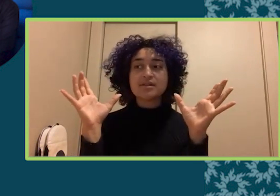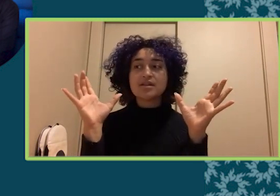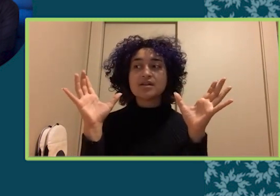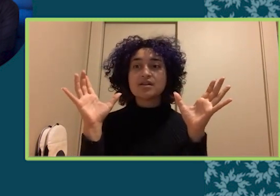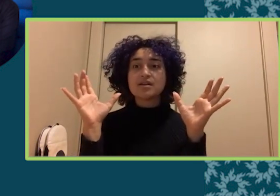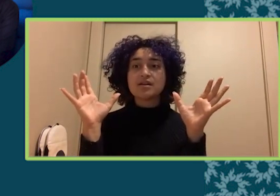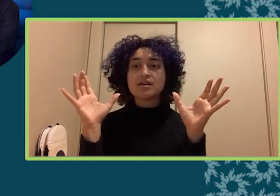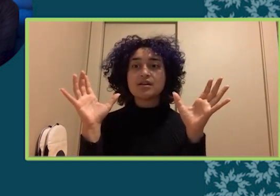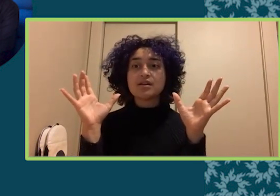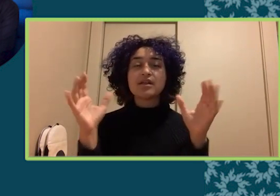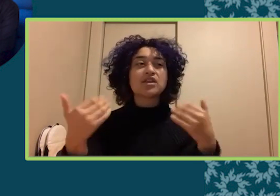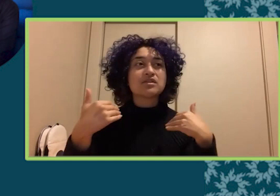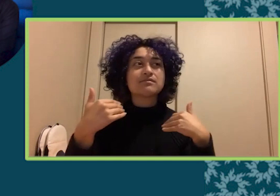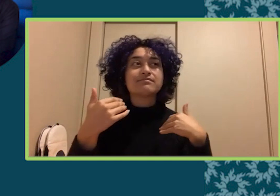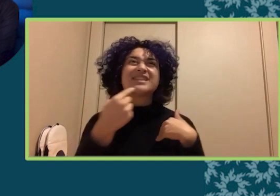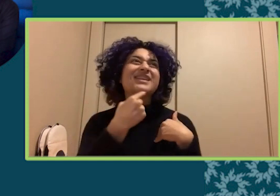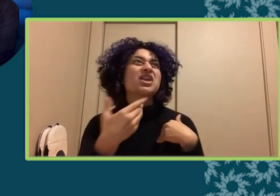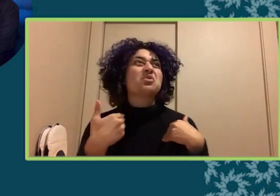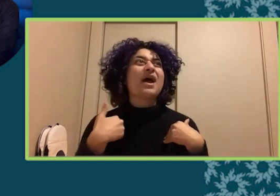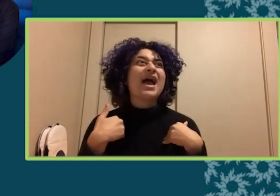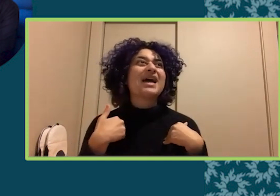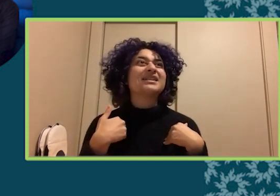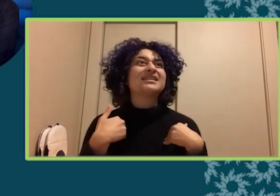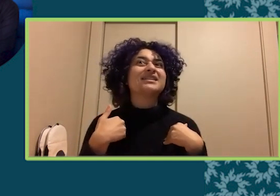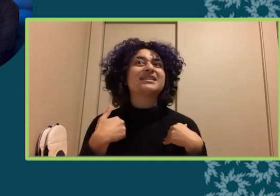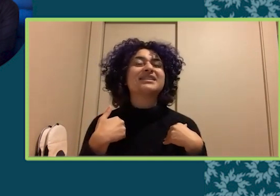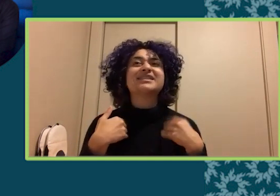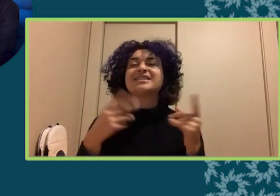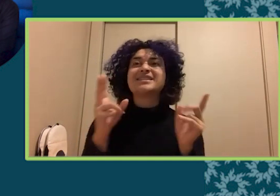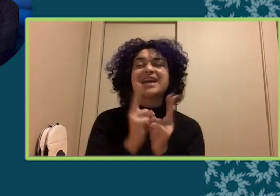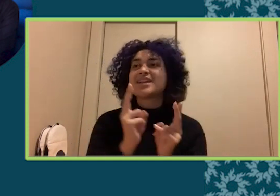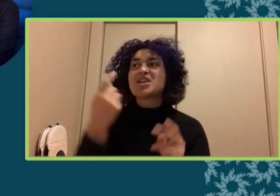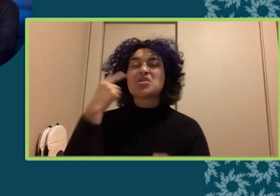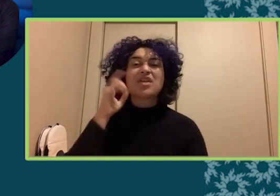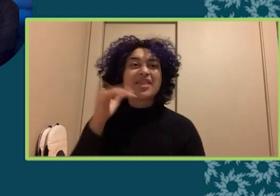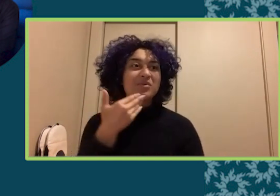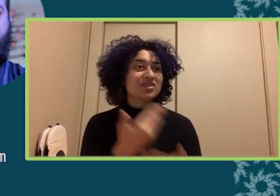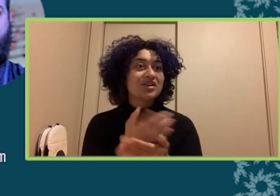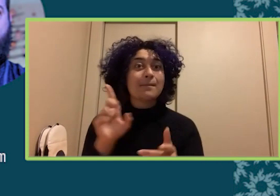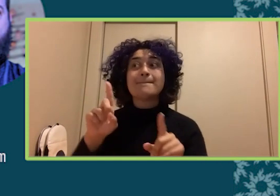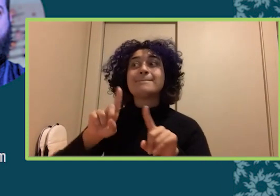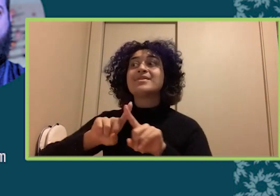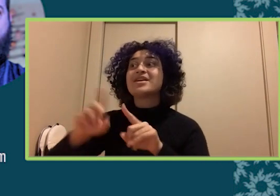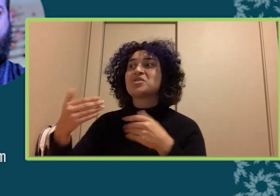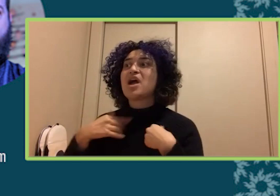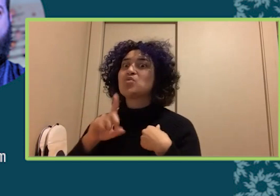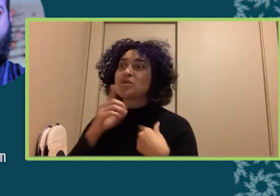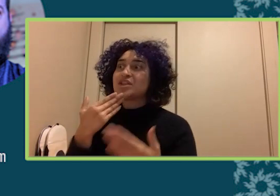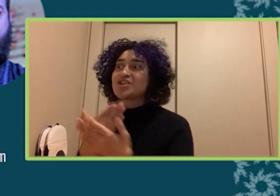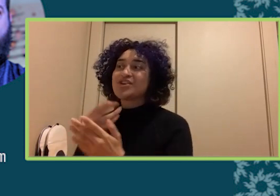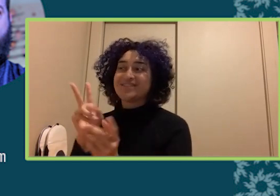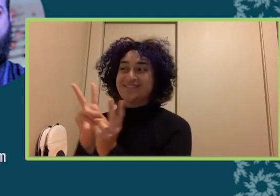had really good sex and you were like, oh my gosh, I couldn't see. I'm just making sure everybody's awake. Let us